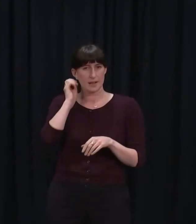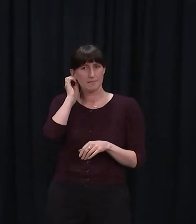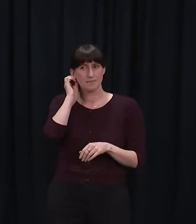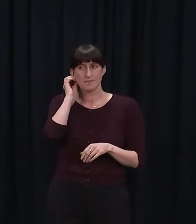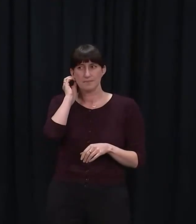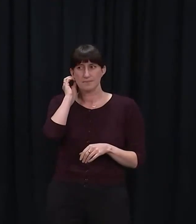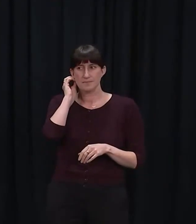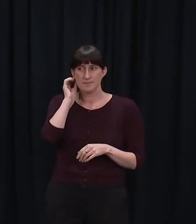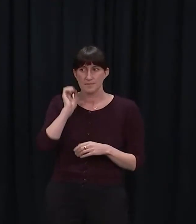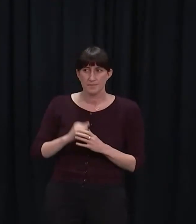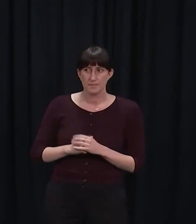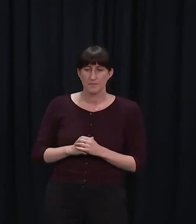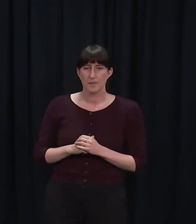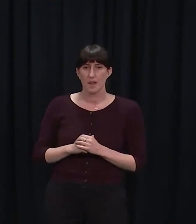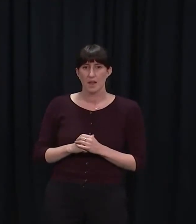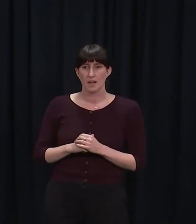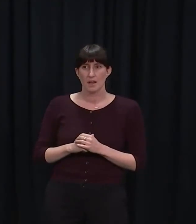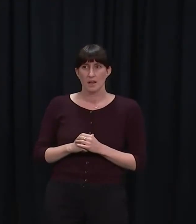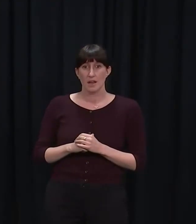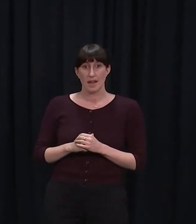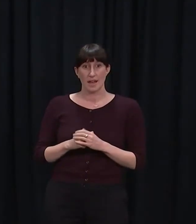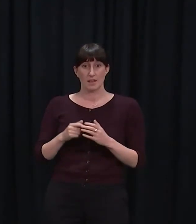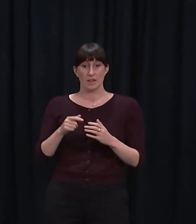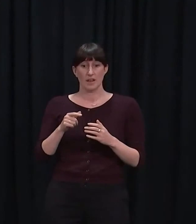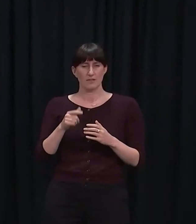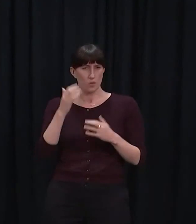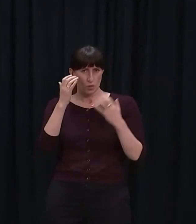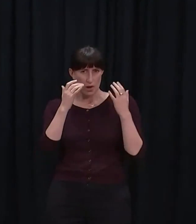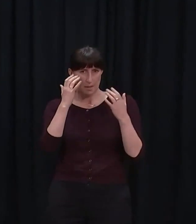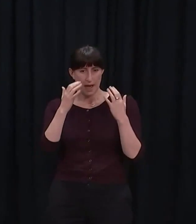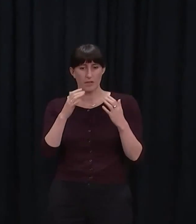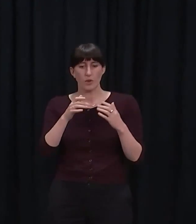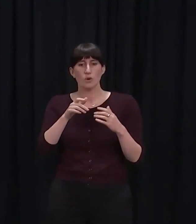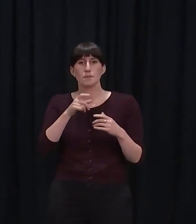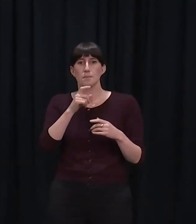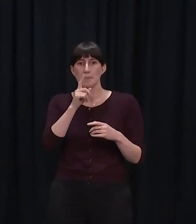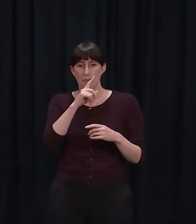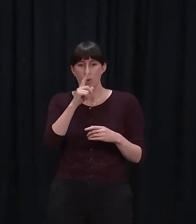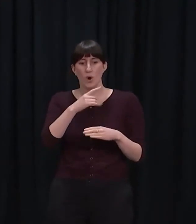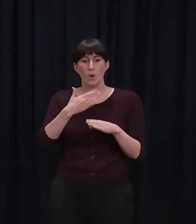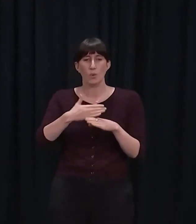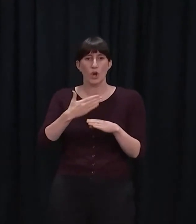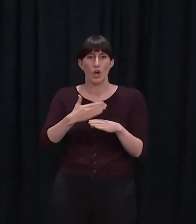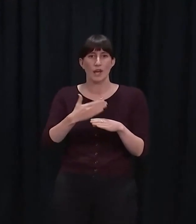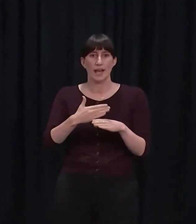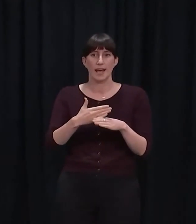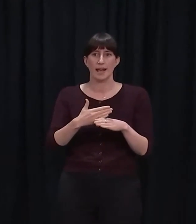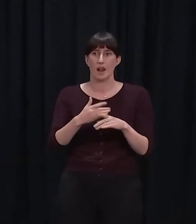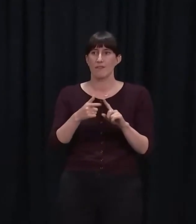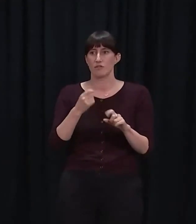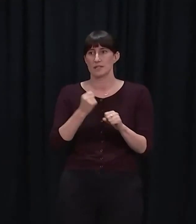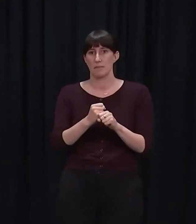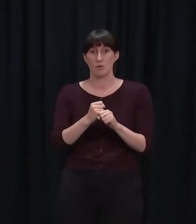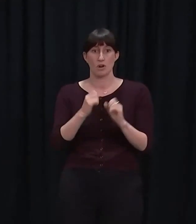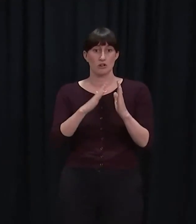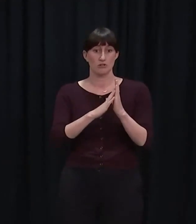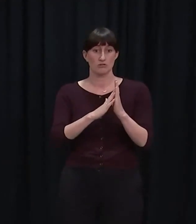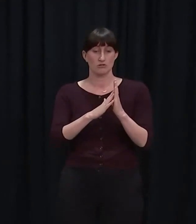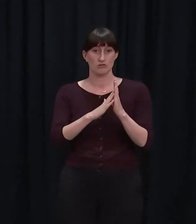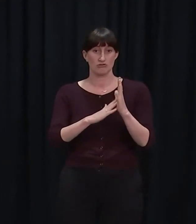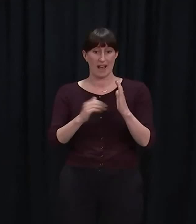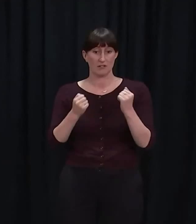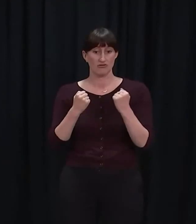mandating essential workers who are regularly crossing the borders, like truck drivers, for instance, like those people that are